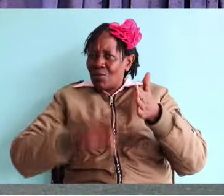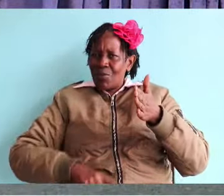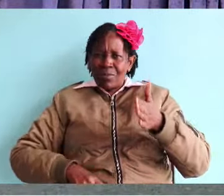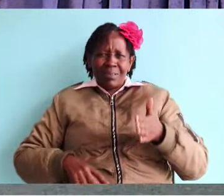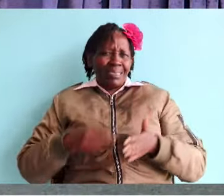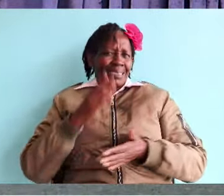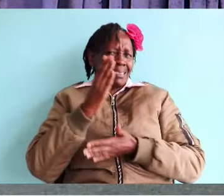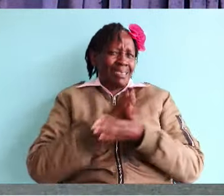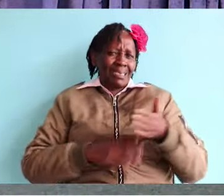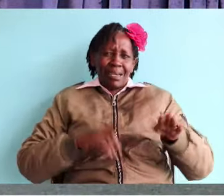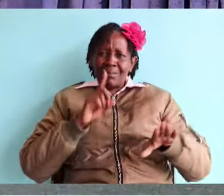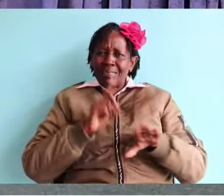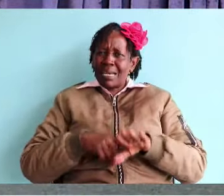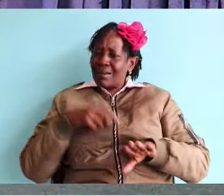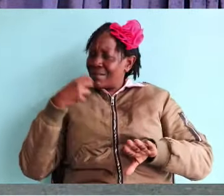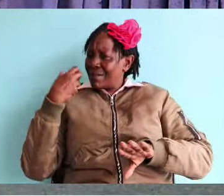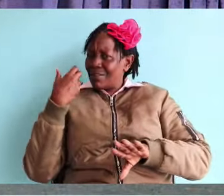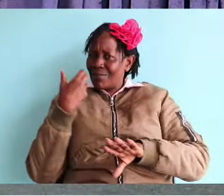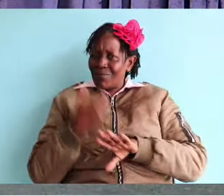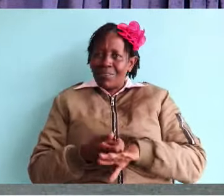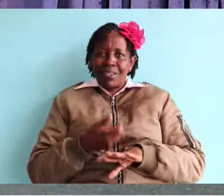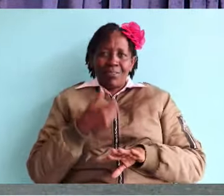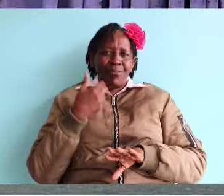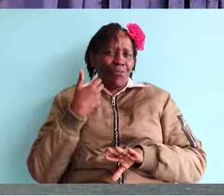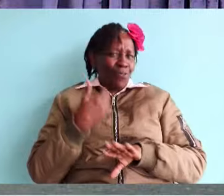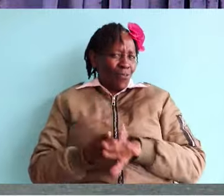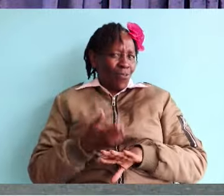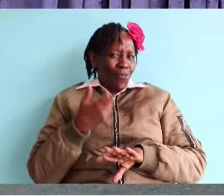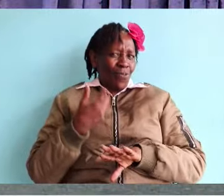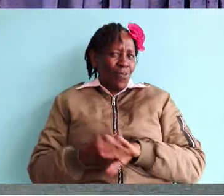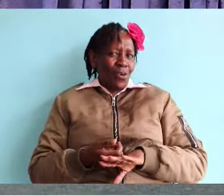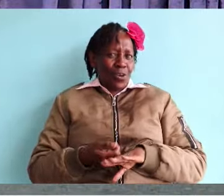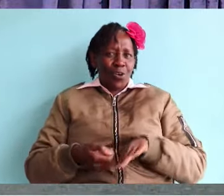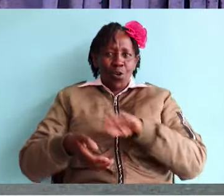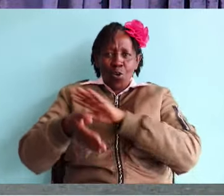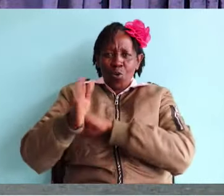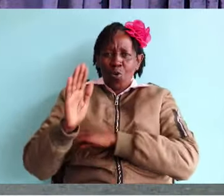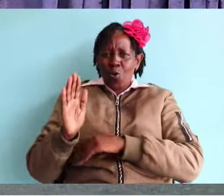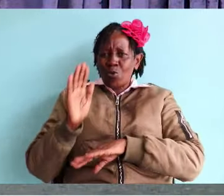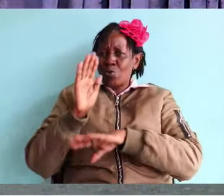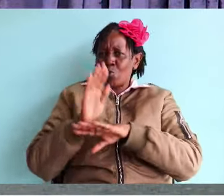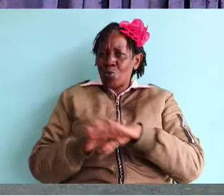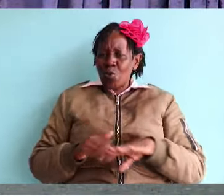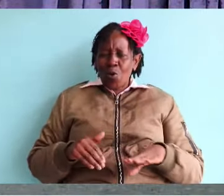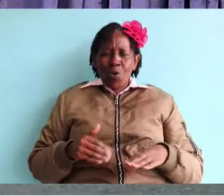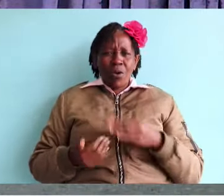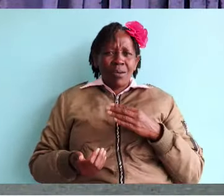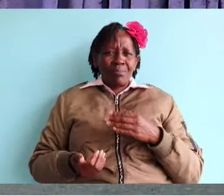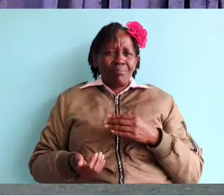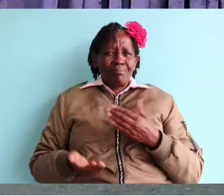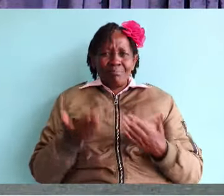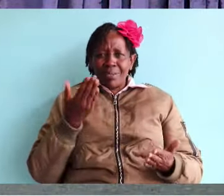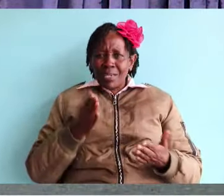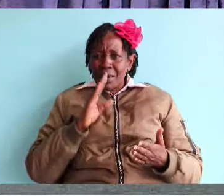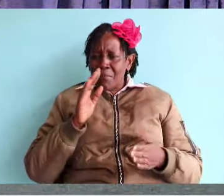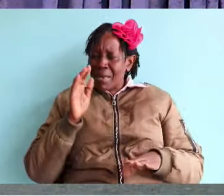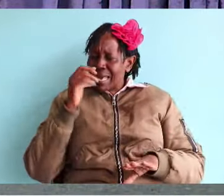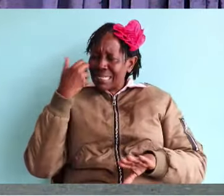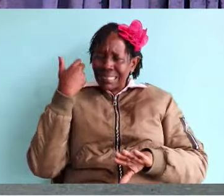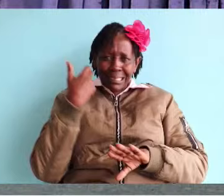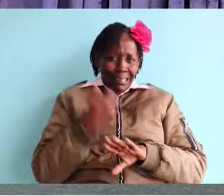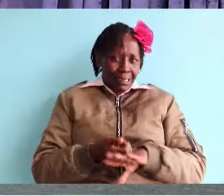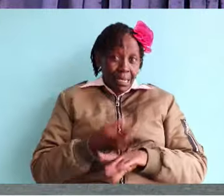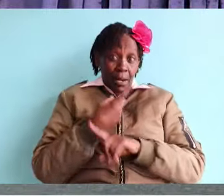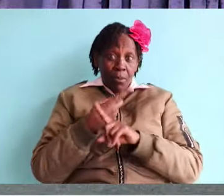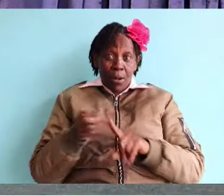a mission looks, how difficult God's call looks, even for anyone, but we know that the